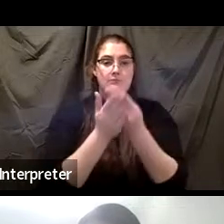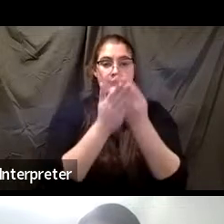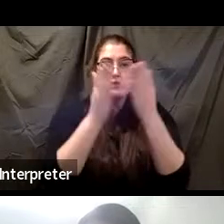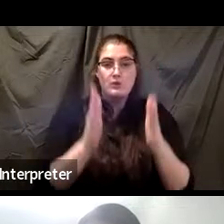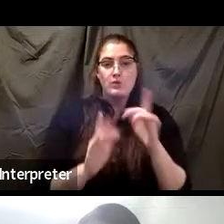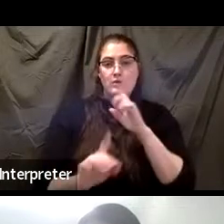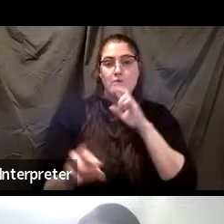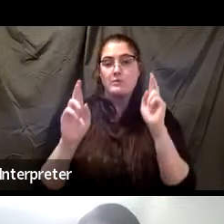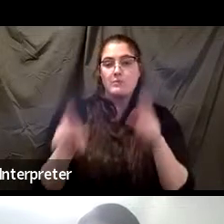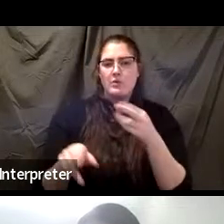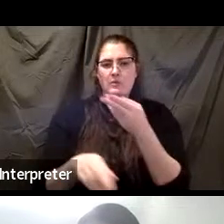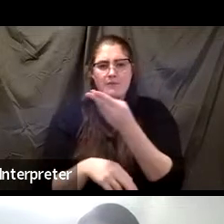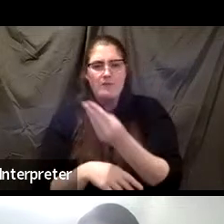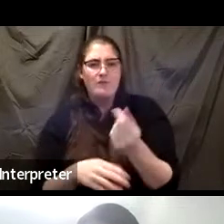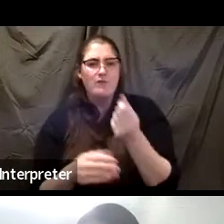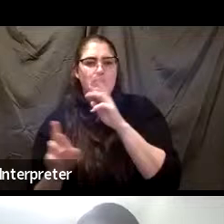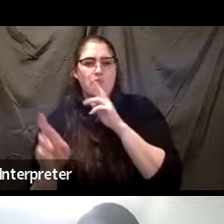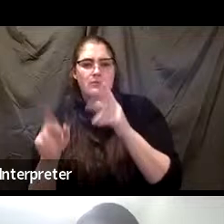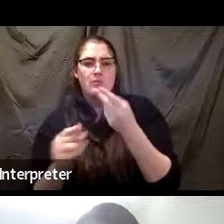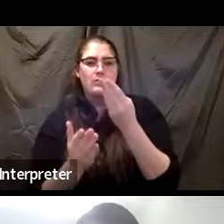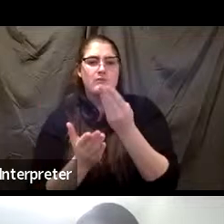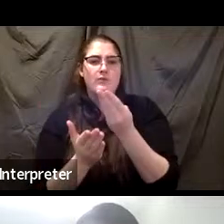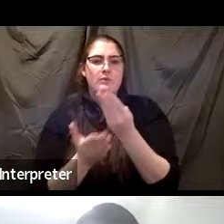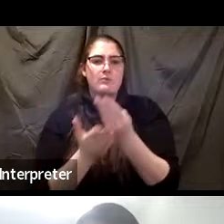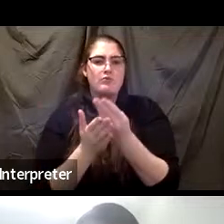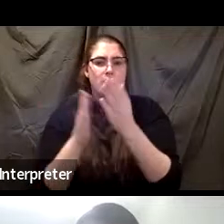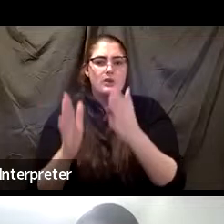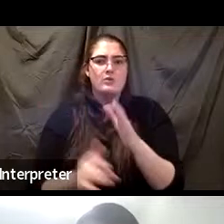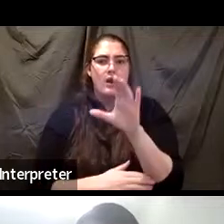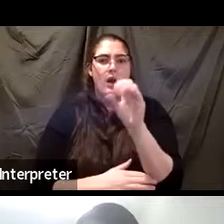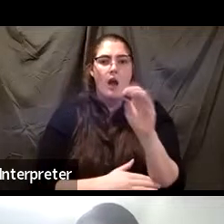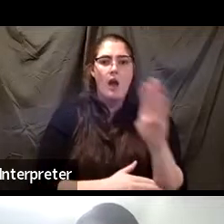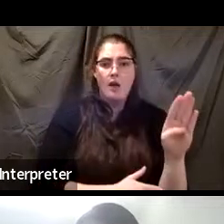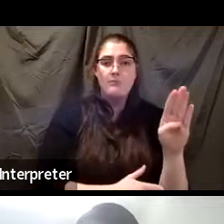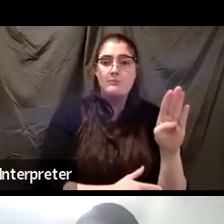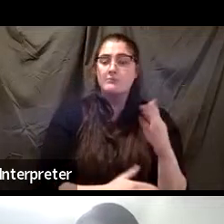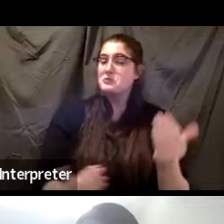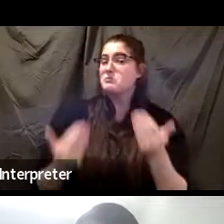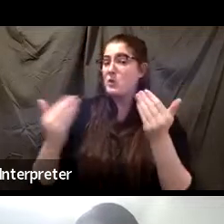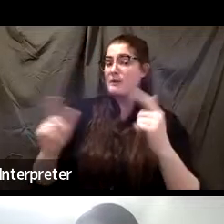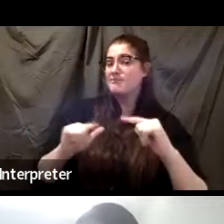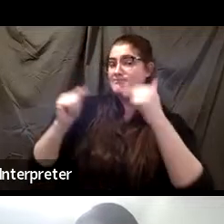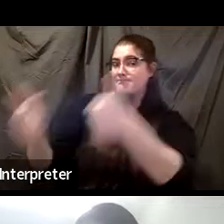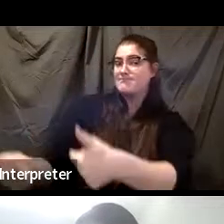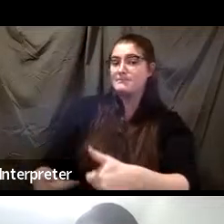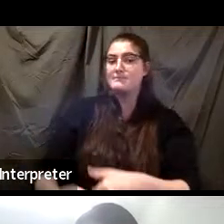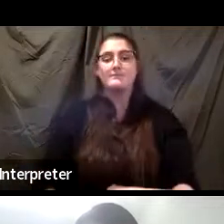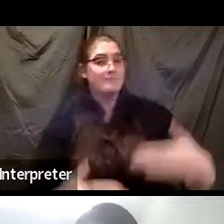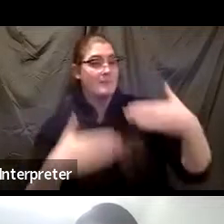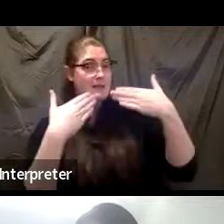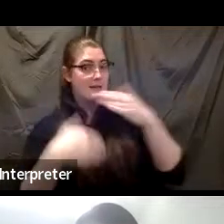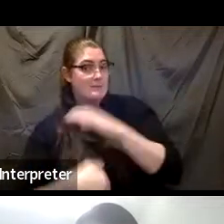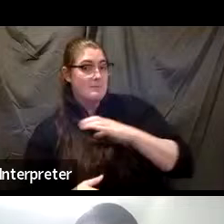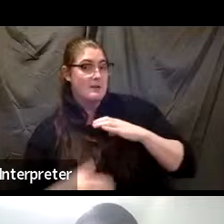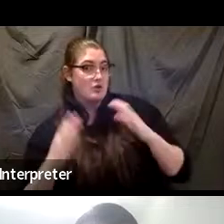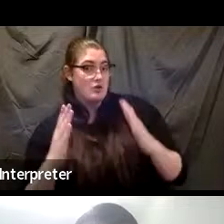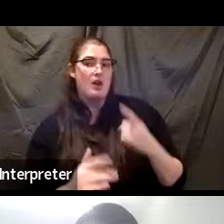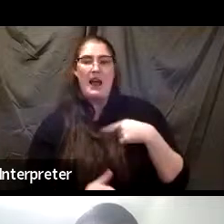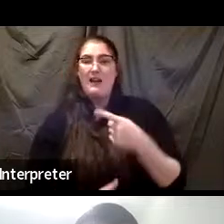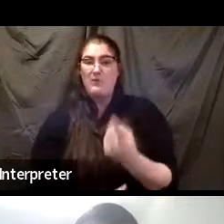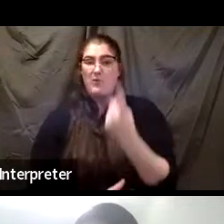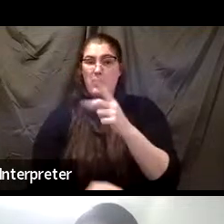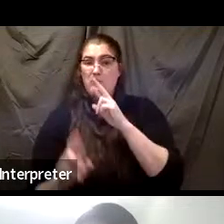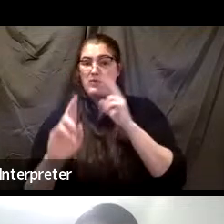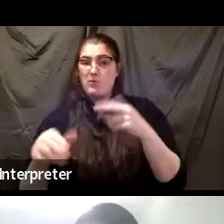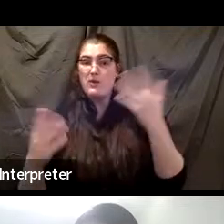few reports from Treasurer Commissioner Cobb. Commissioner Cobb, you can go ahead and take it from here. Thanks, Commissioner. Actually, just one report this